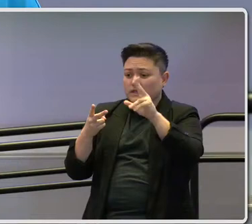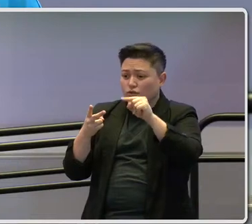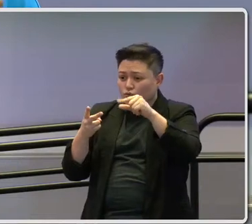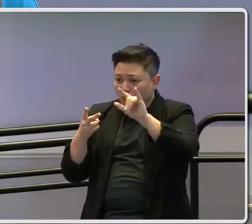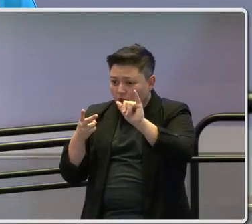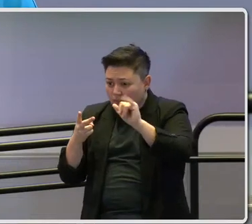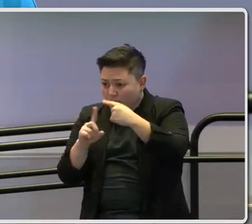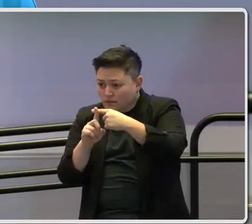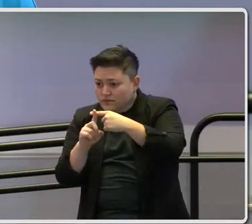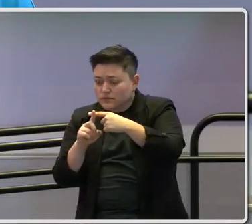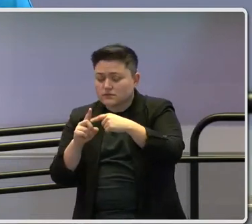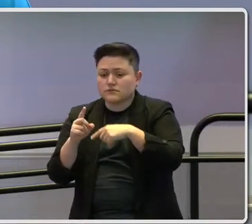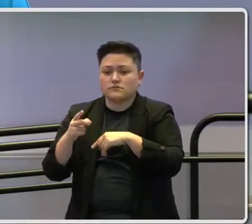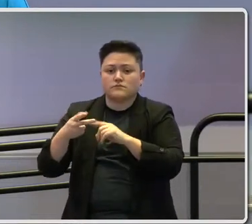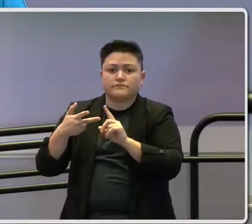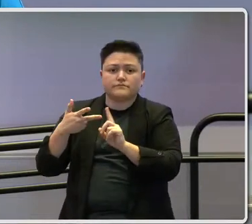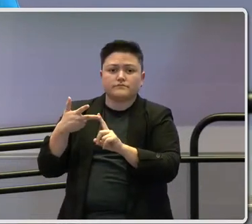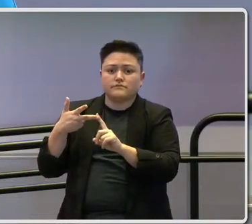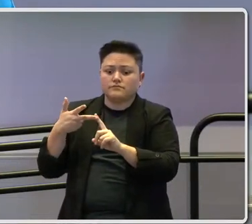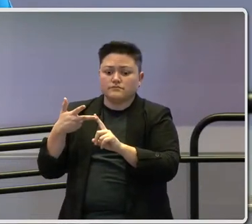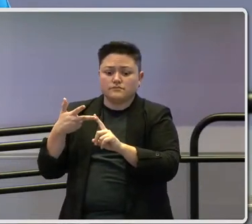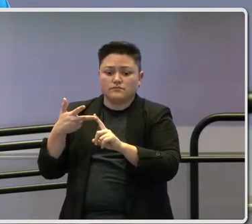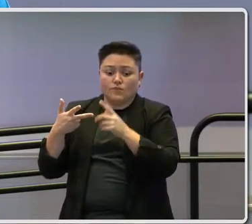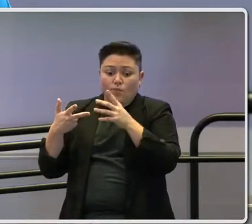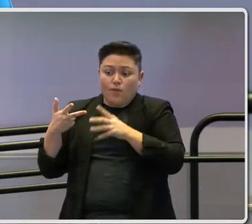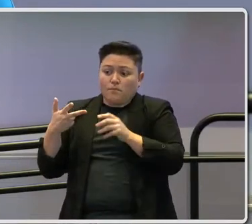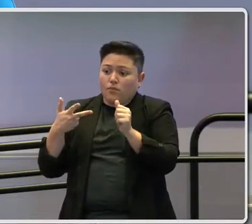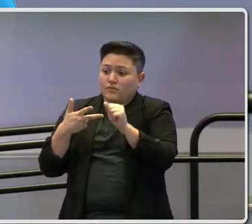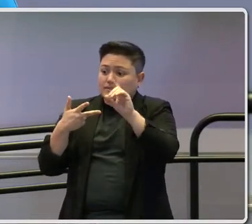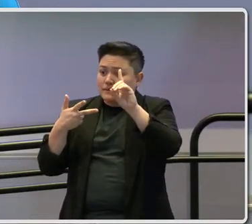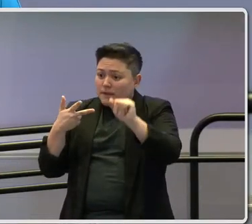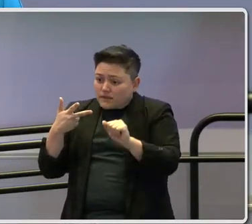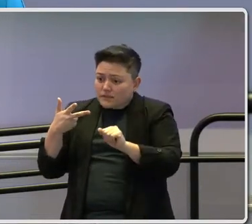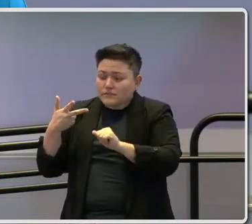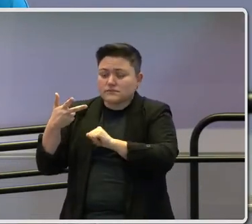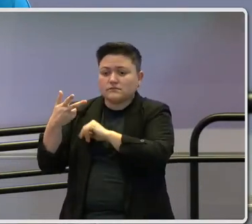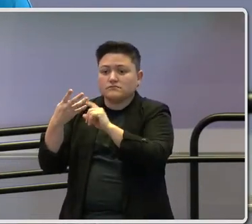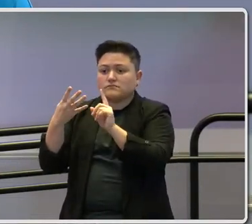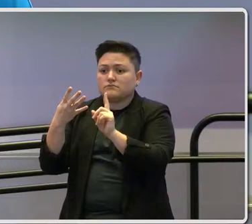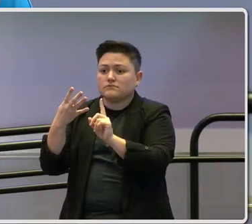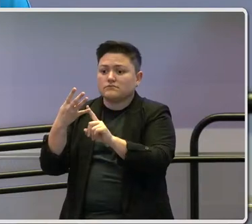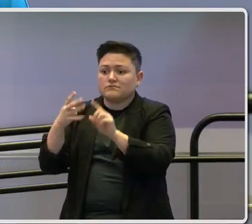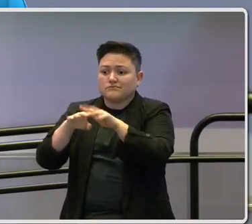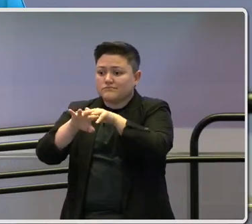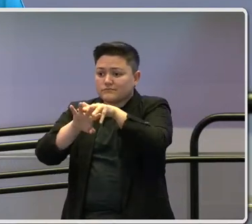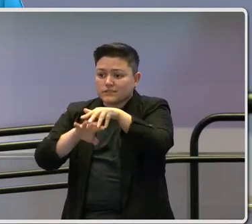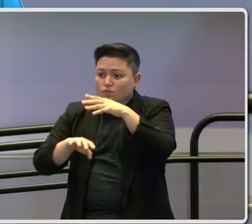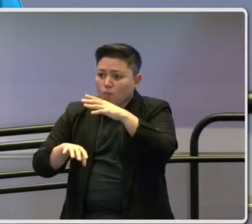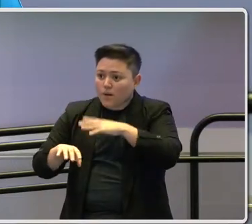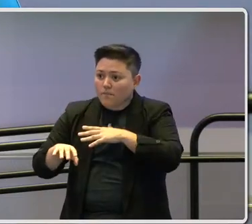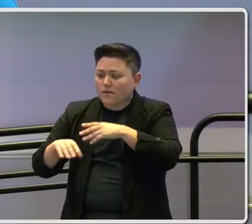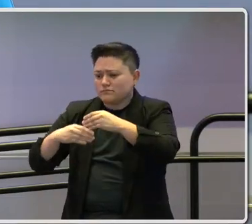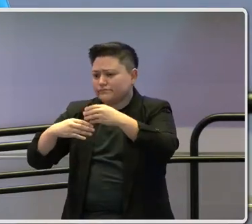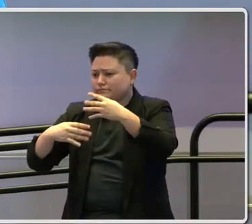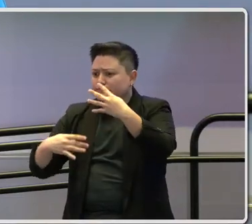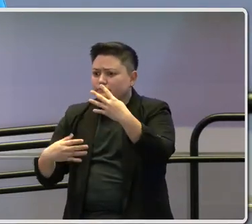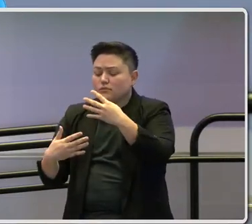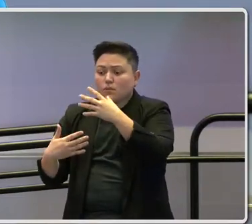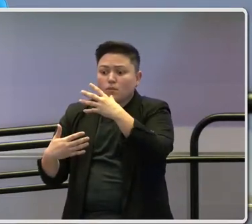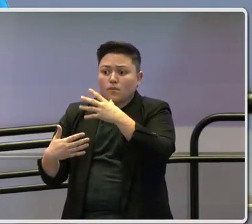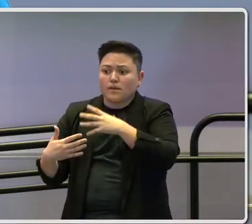LGBTQIA plus community, women with disabilities, indigenous women, women